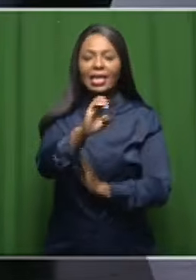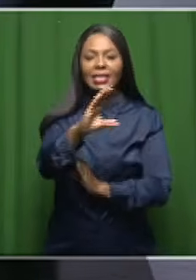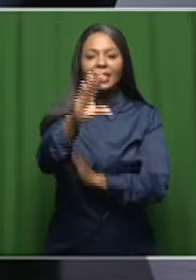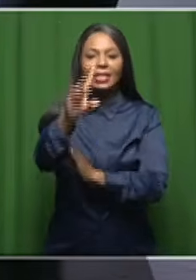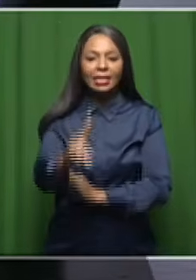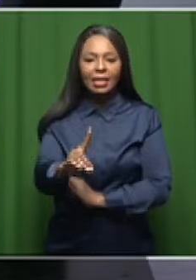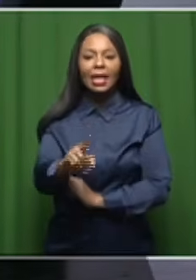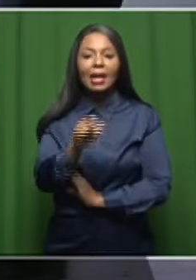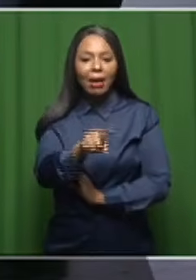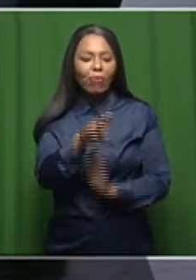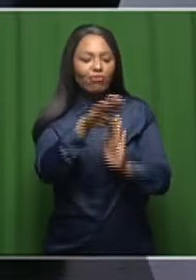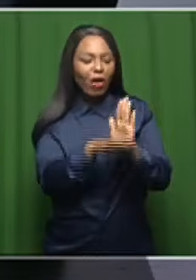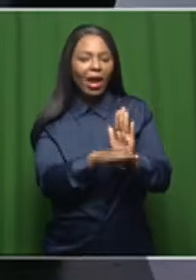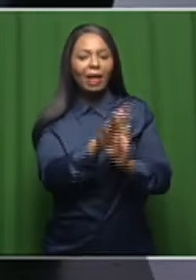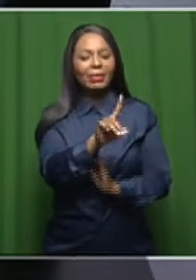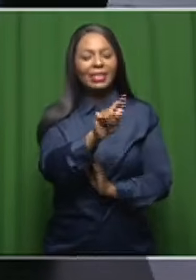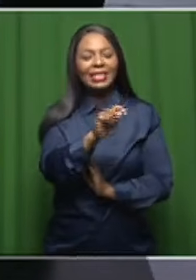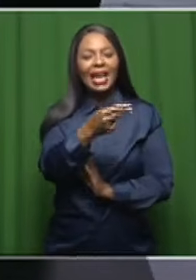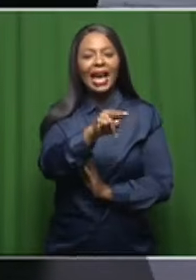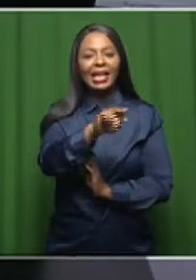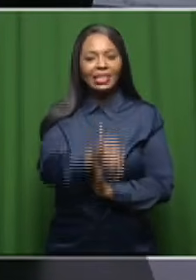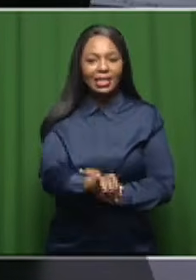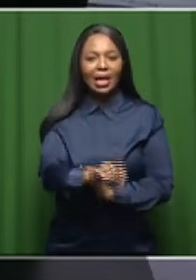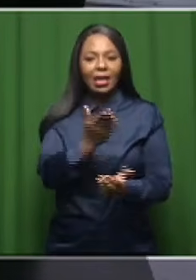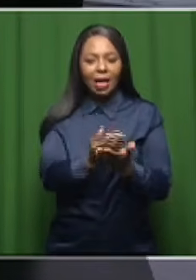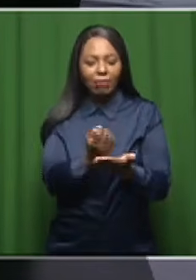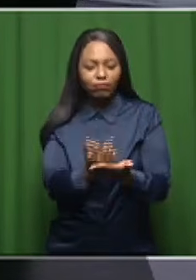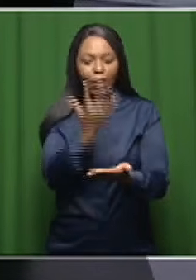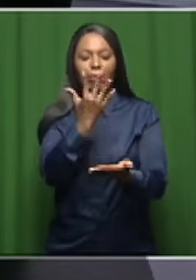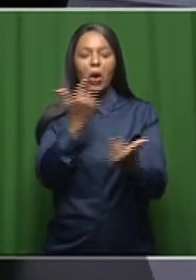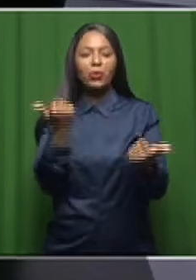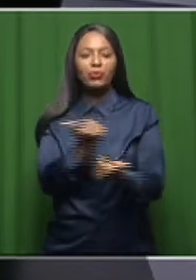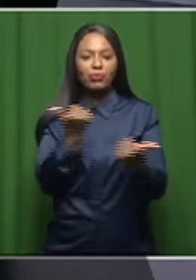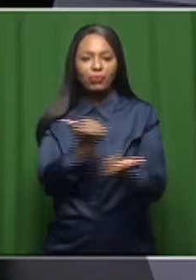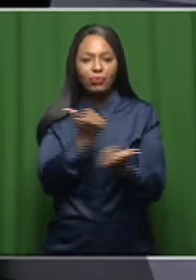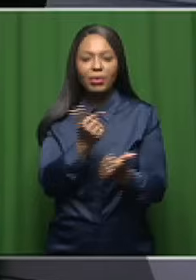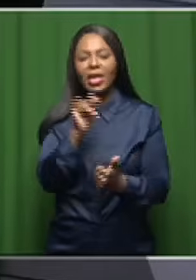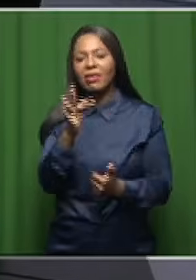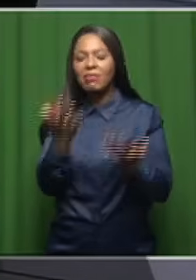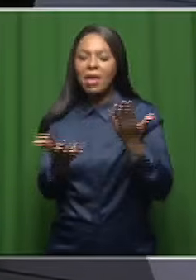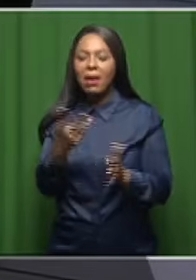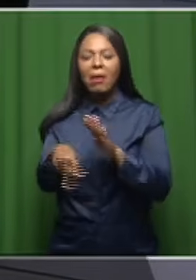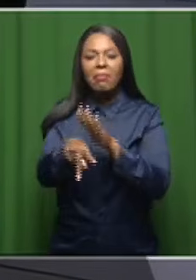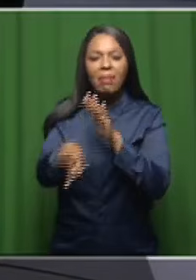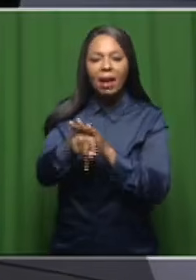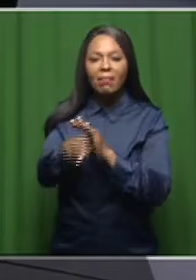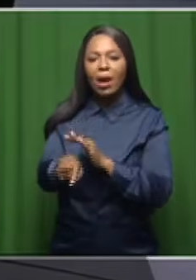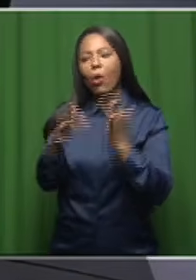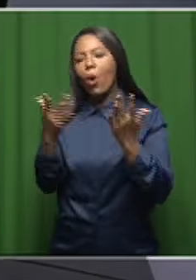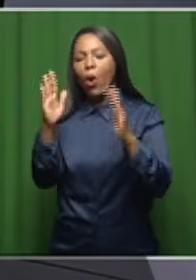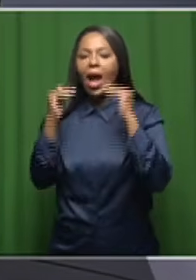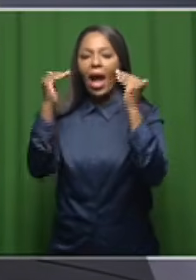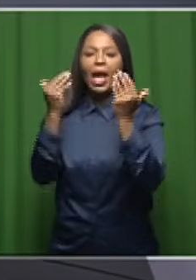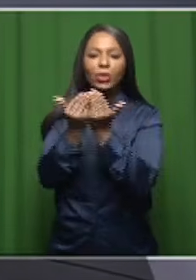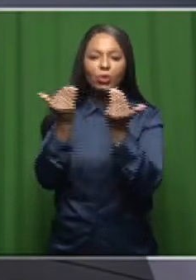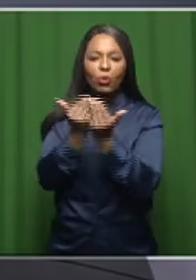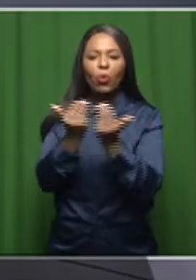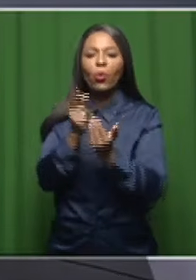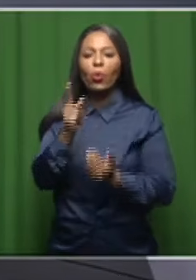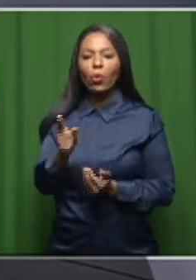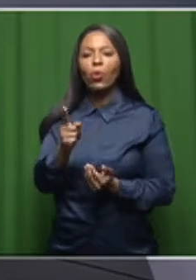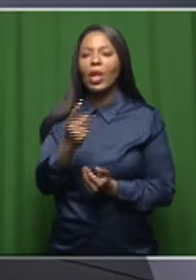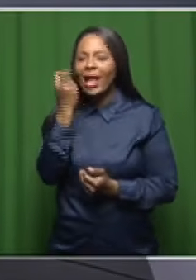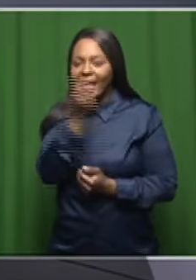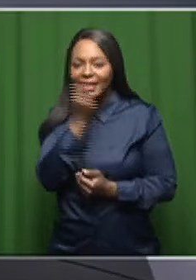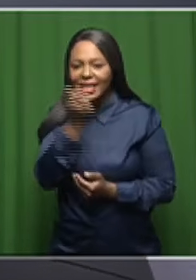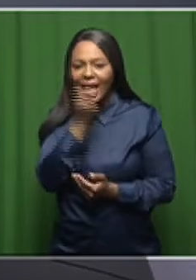is able to access that online. If you then need to go to primary, secondary school, high school, as well as